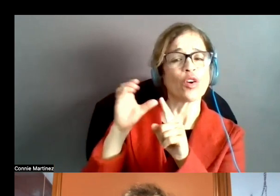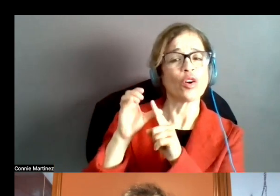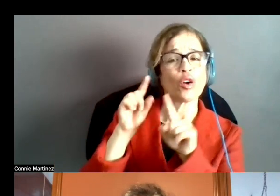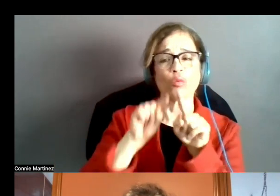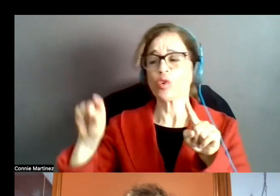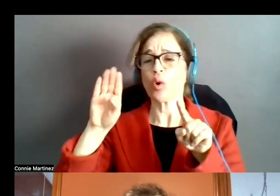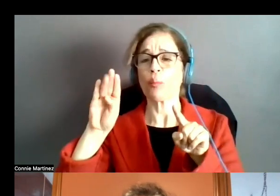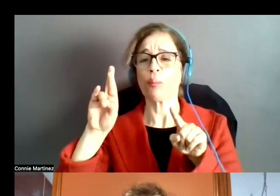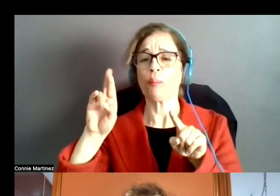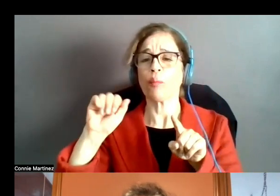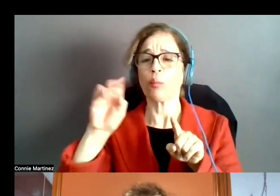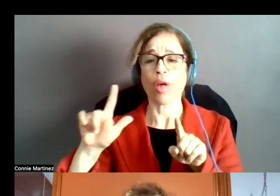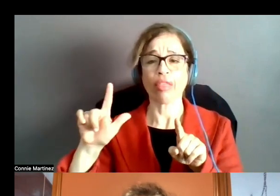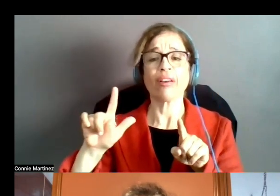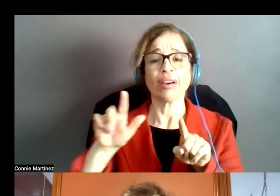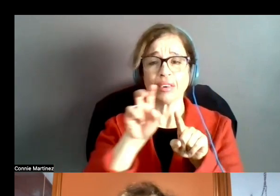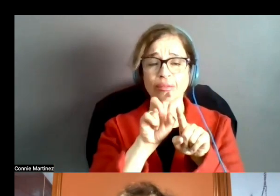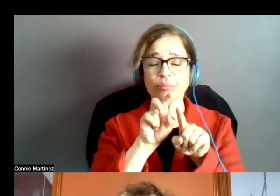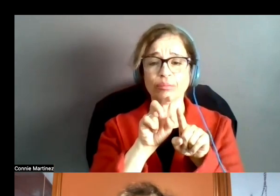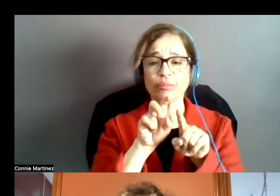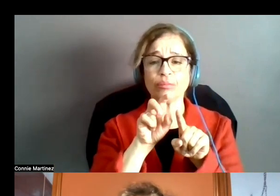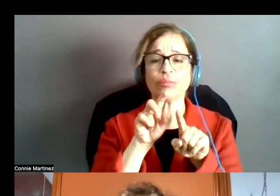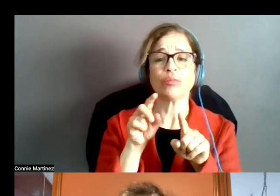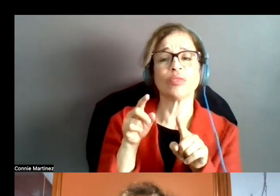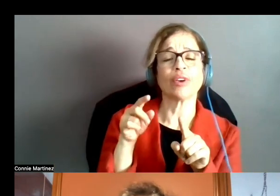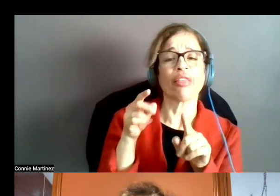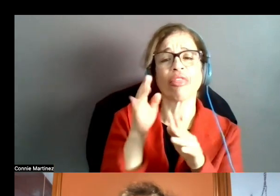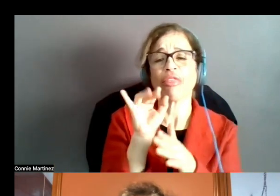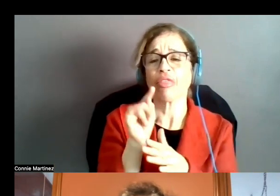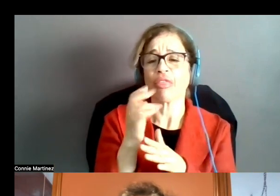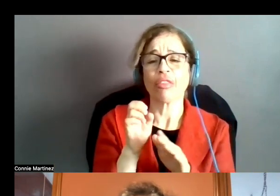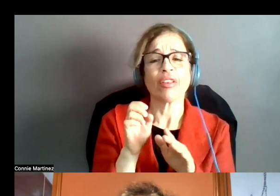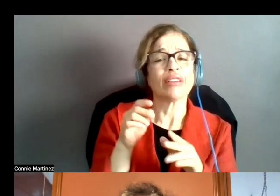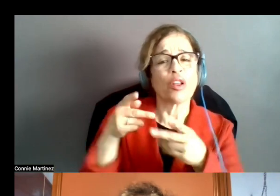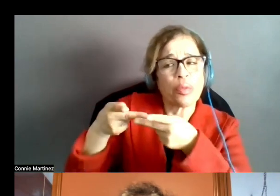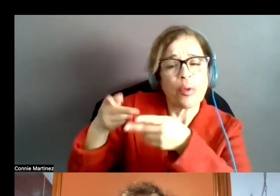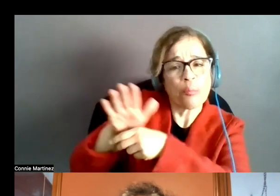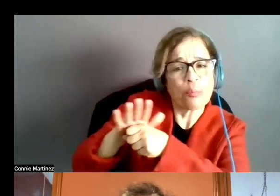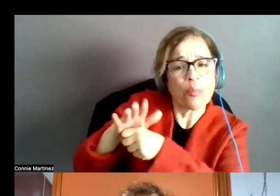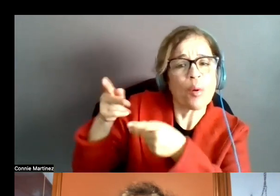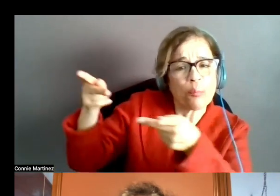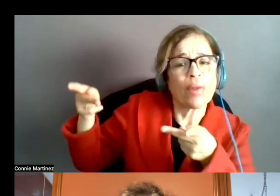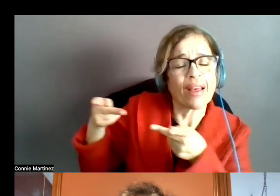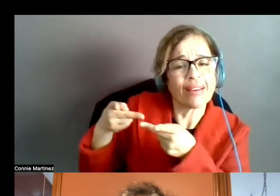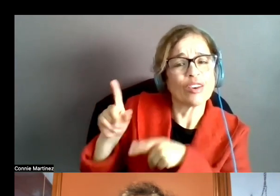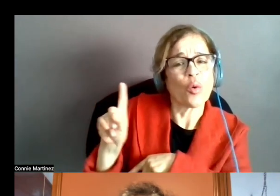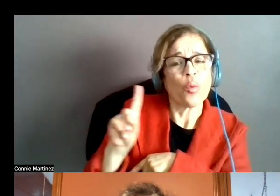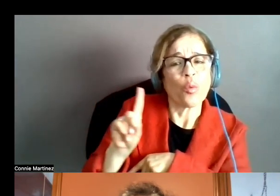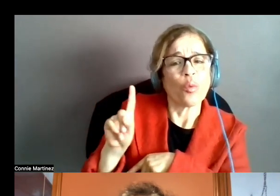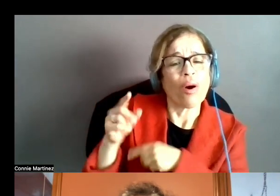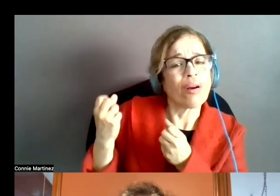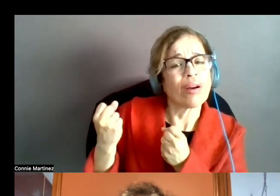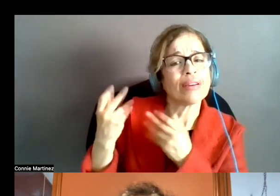Brazil, and the harbor, the place where a lot